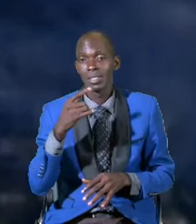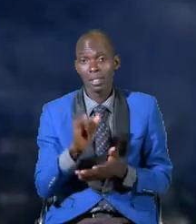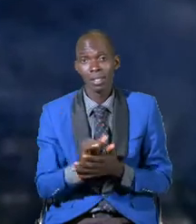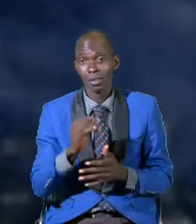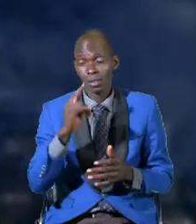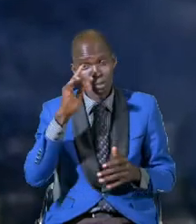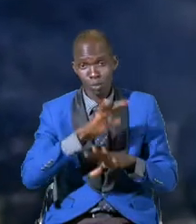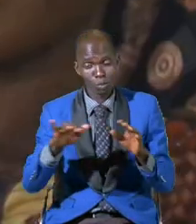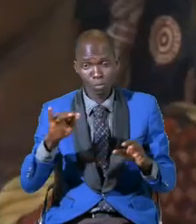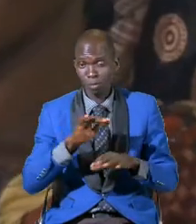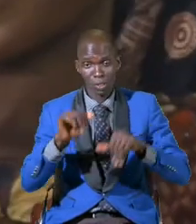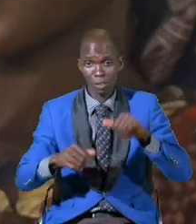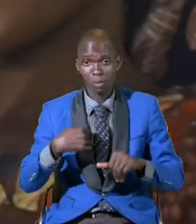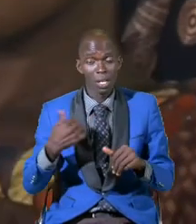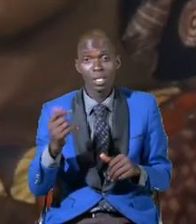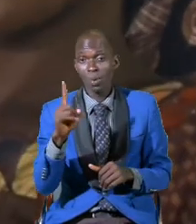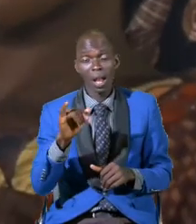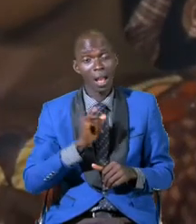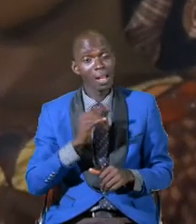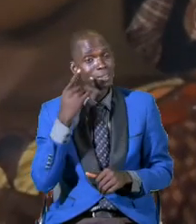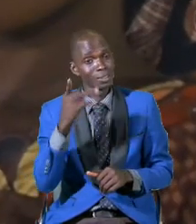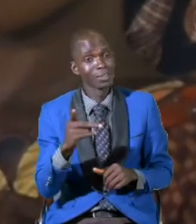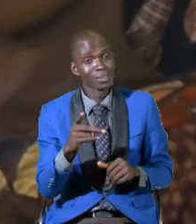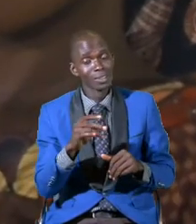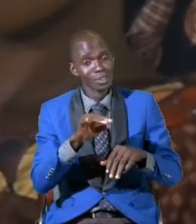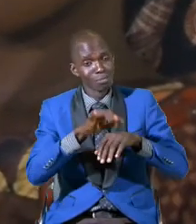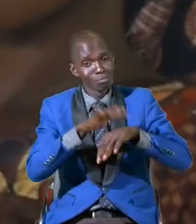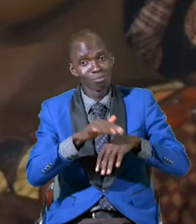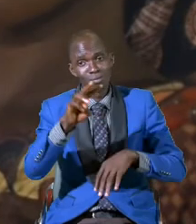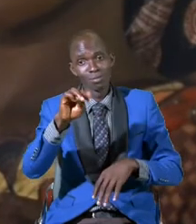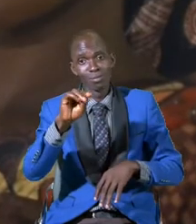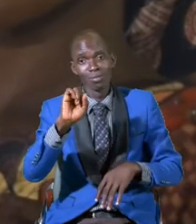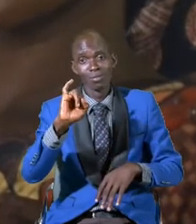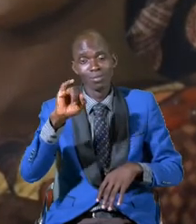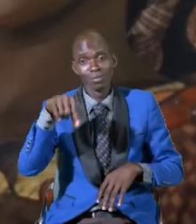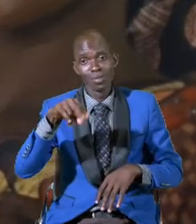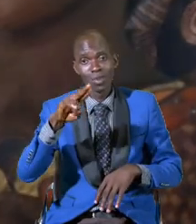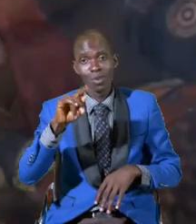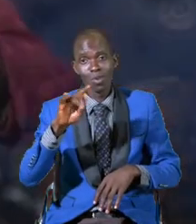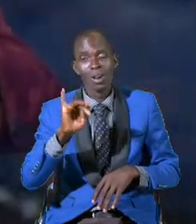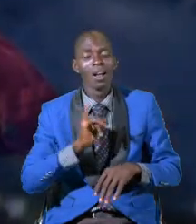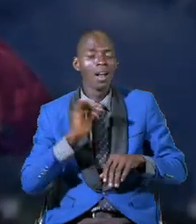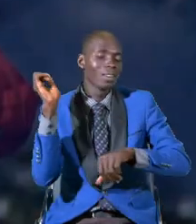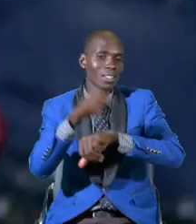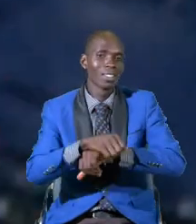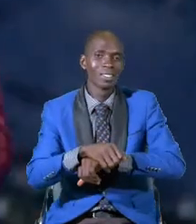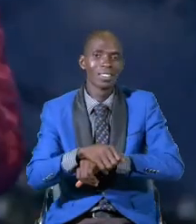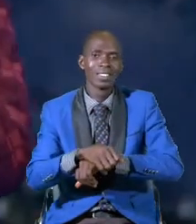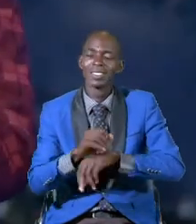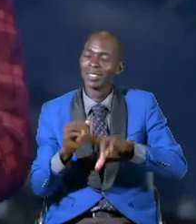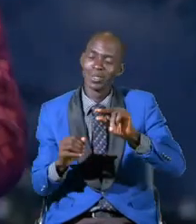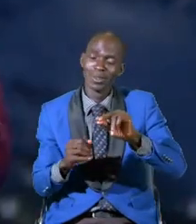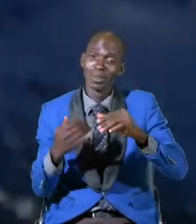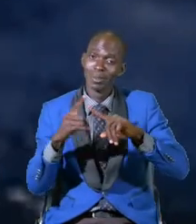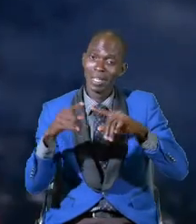I conquer. That's all you conquer. But now, a new conqueror.